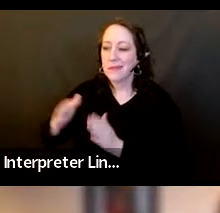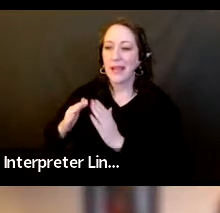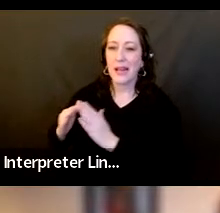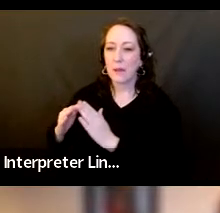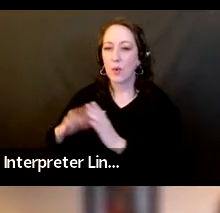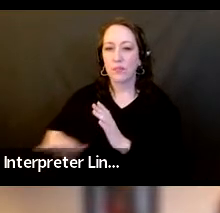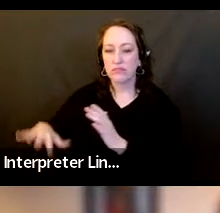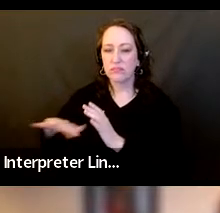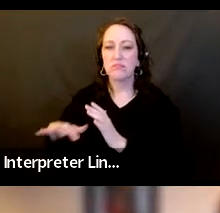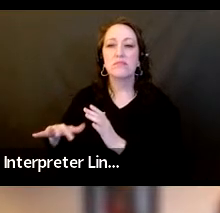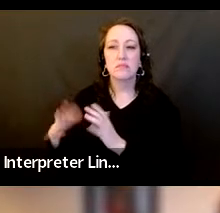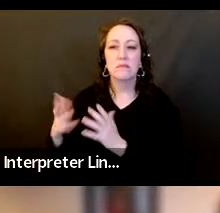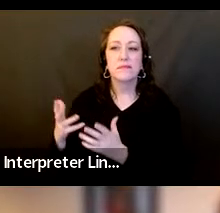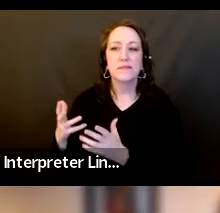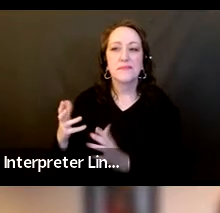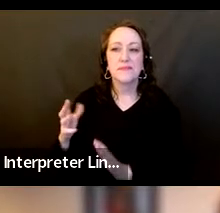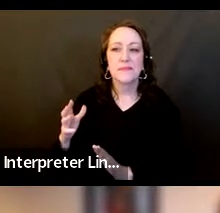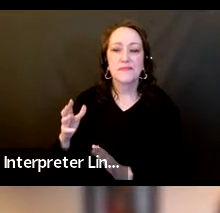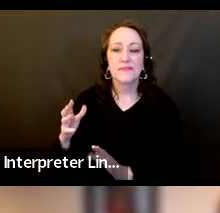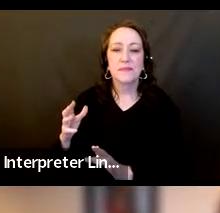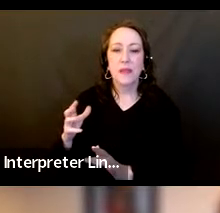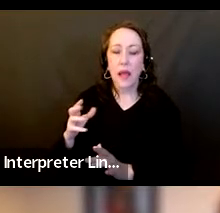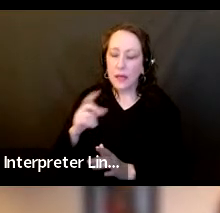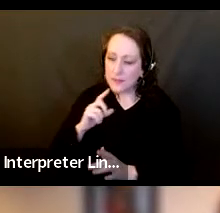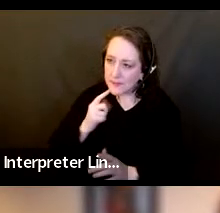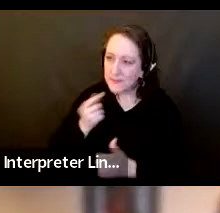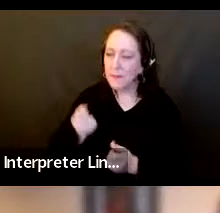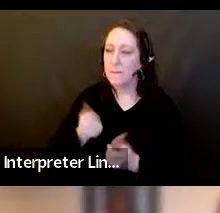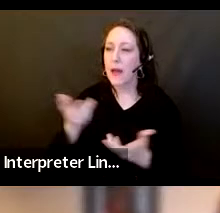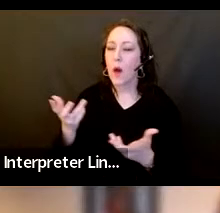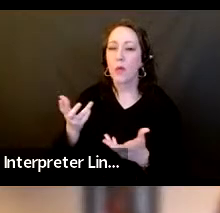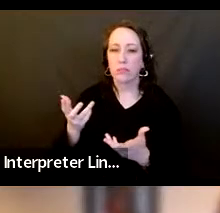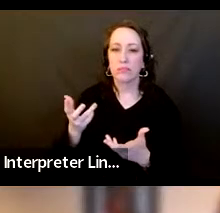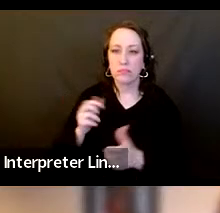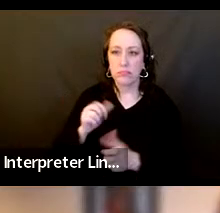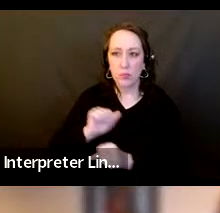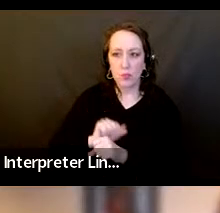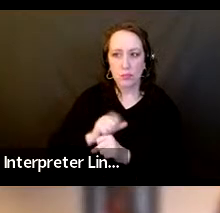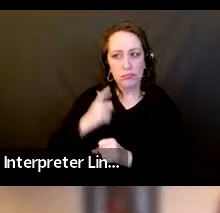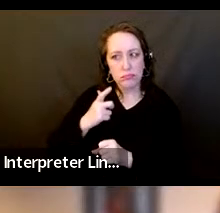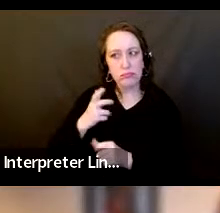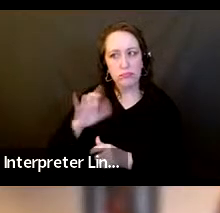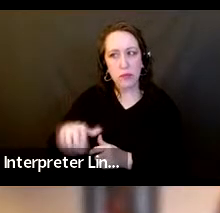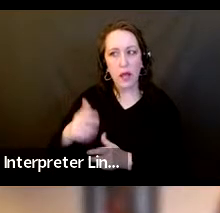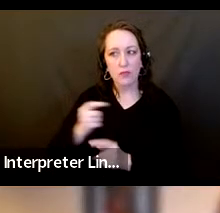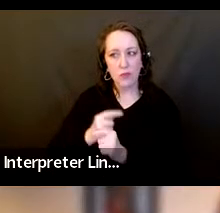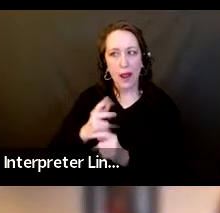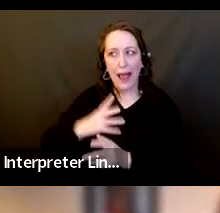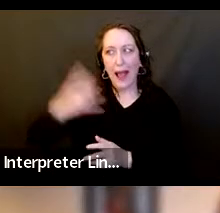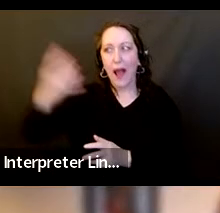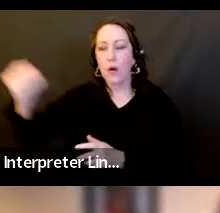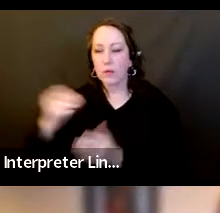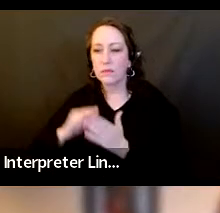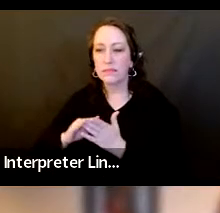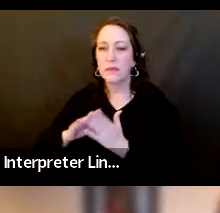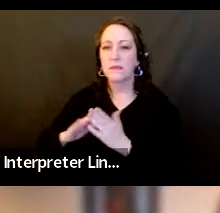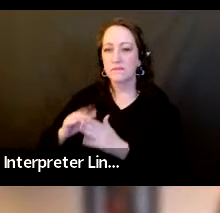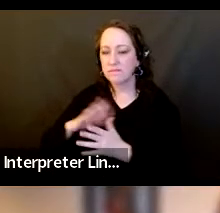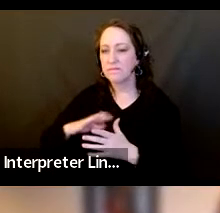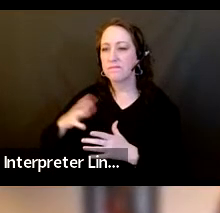We have done a significant amount of getting the trucks out of the neighborhood by extending